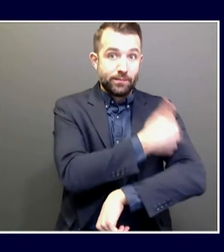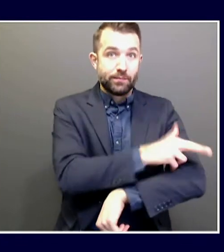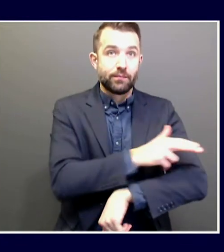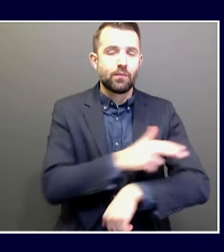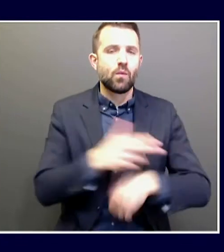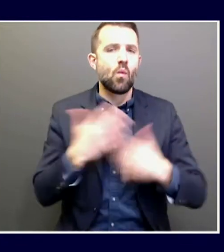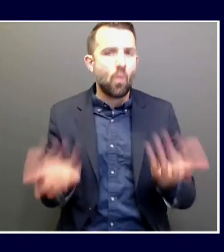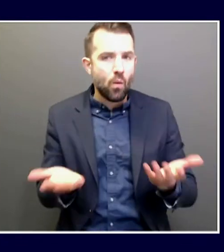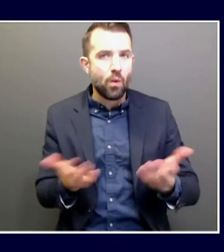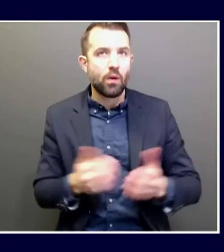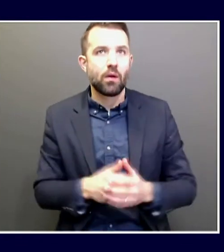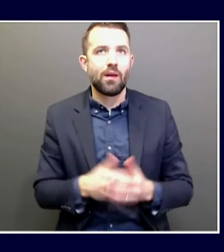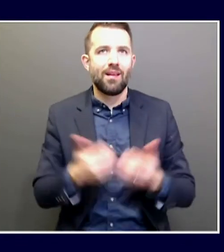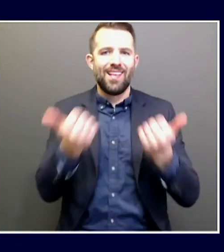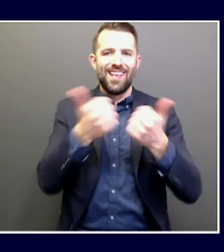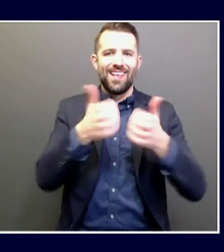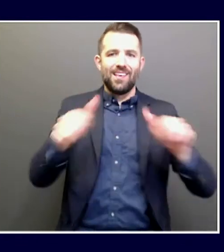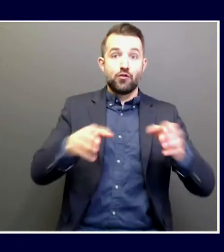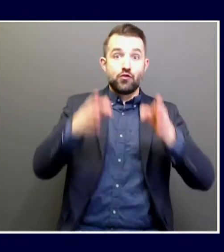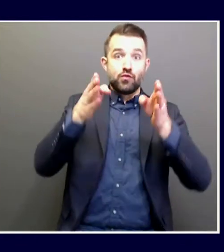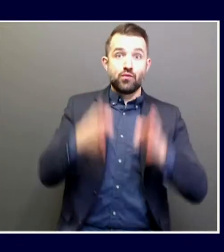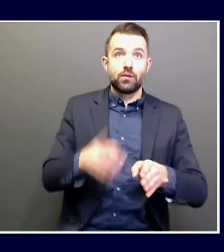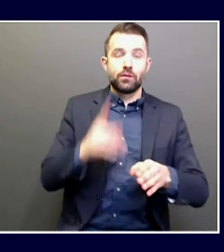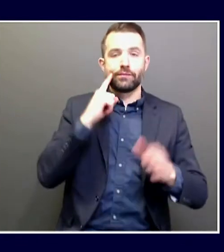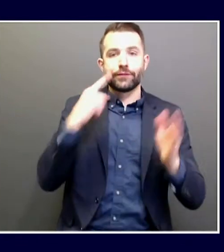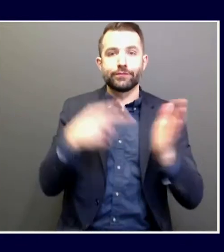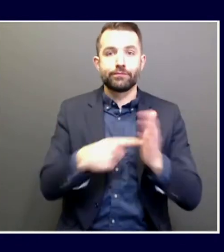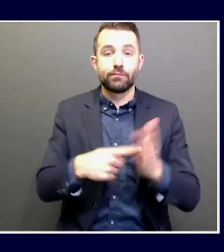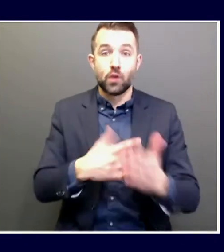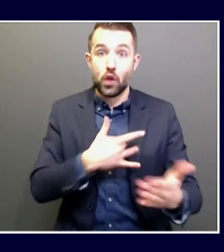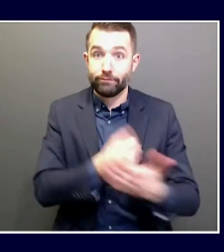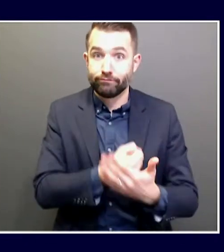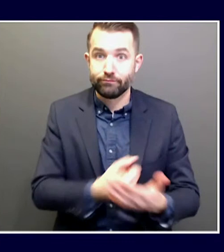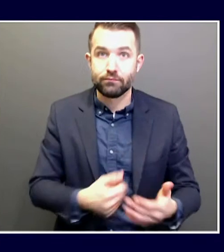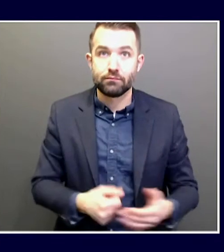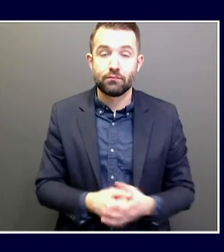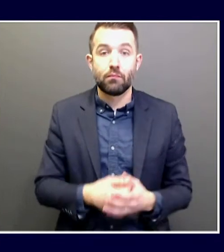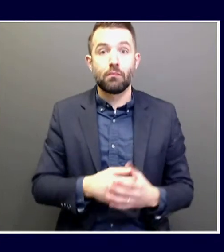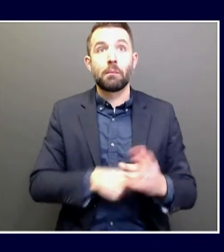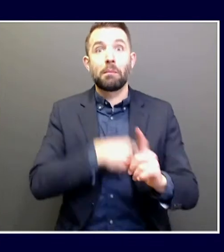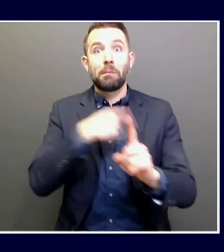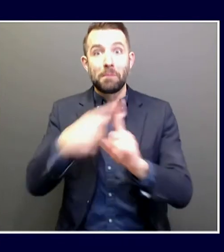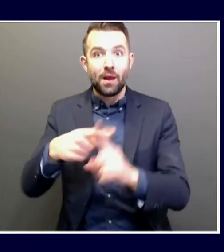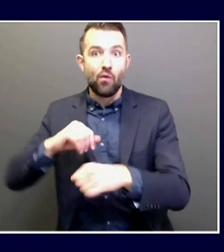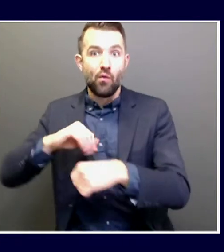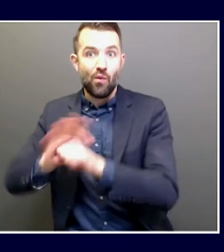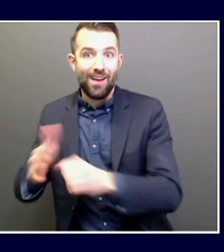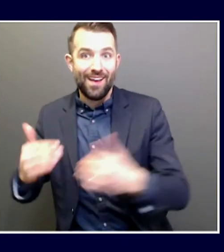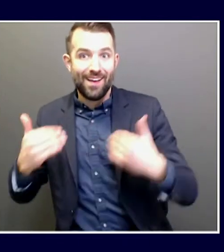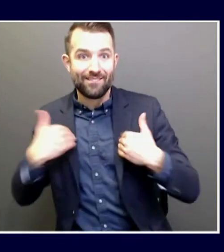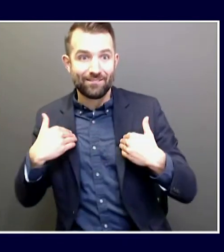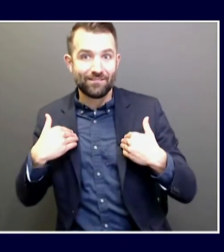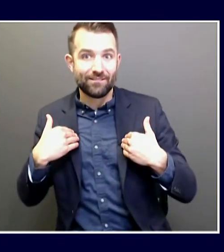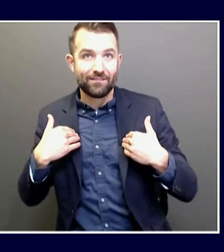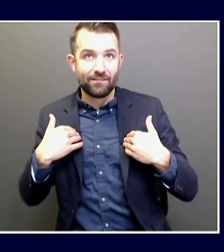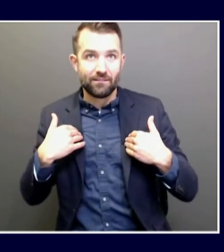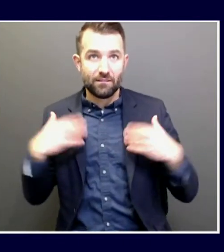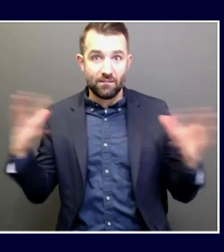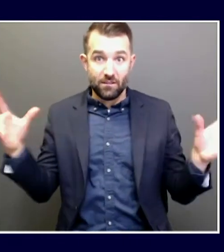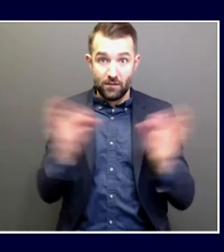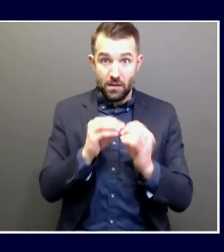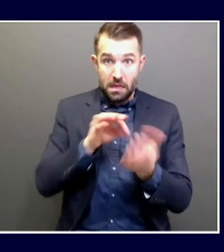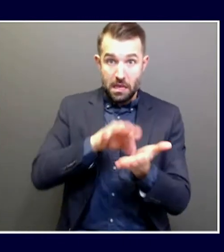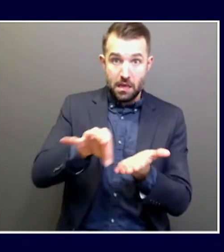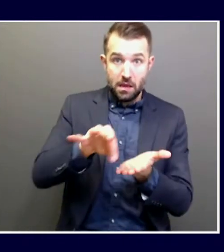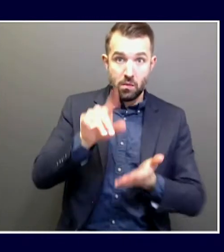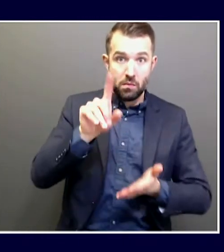crash? Are those people also included in the hospitalization totals that are put out? Sure. Yep, Chris, the hospitalization numbers that